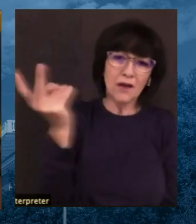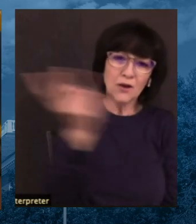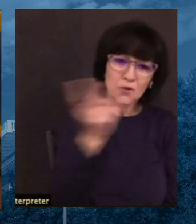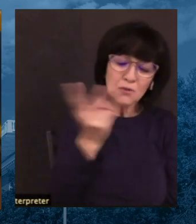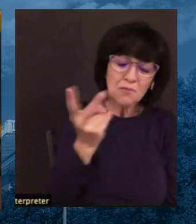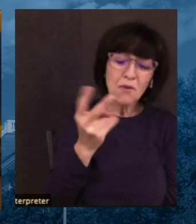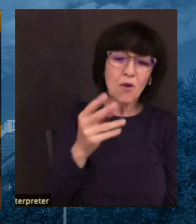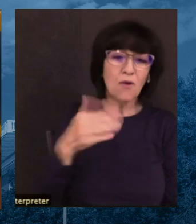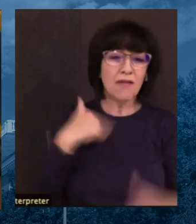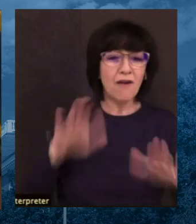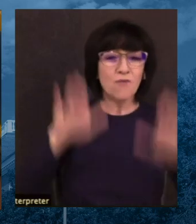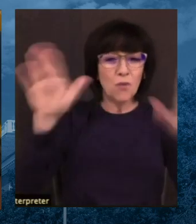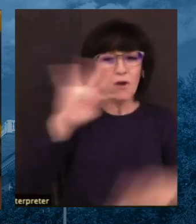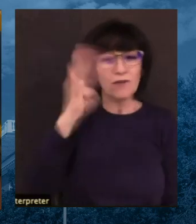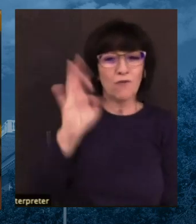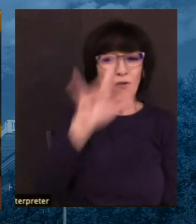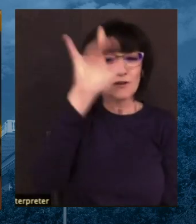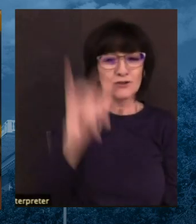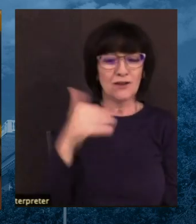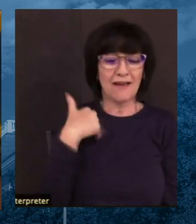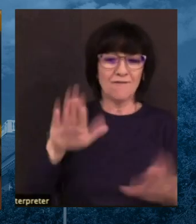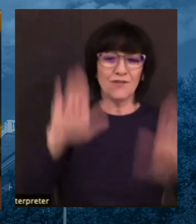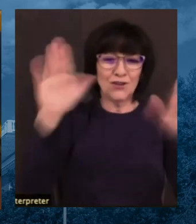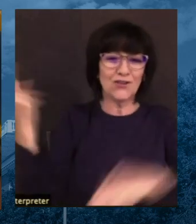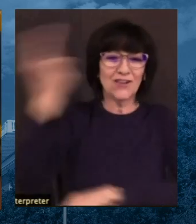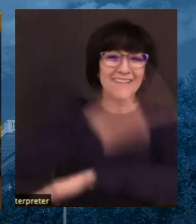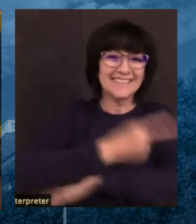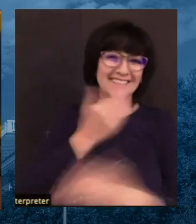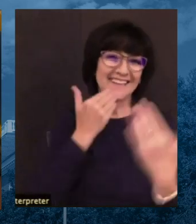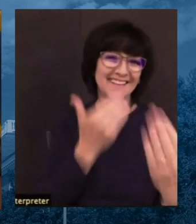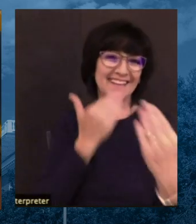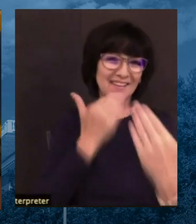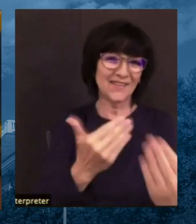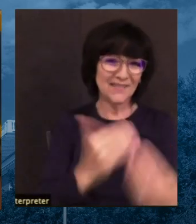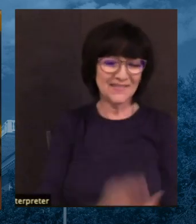July. Thank you. You too, Governor. All right, thank you. All right.